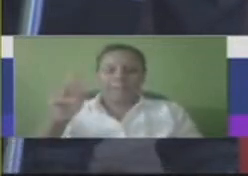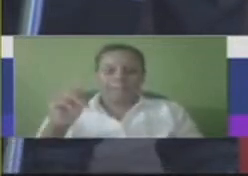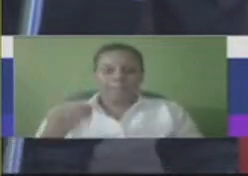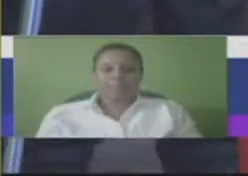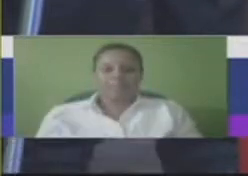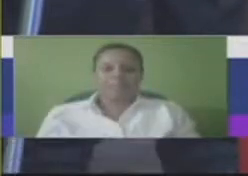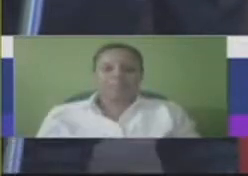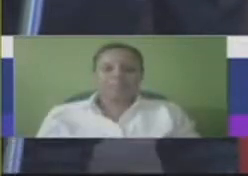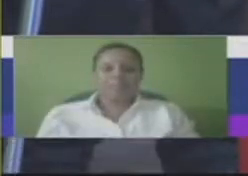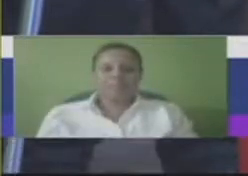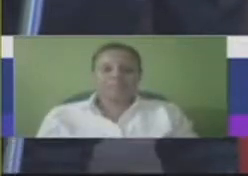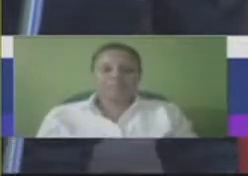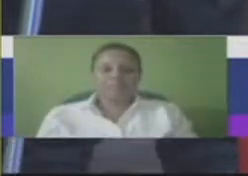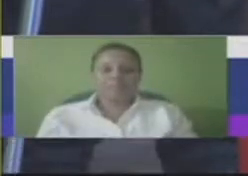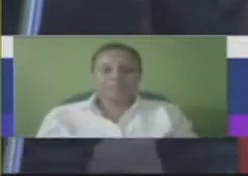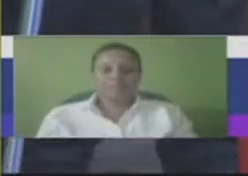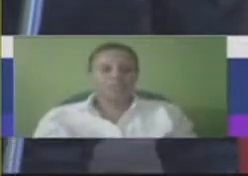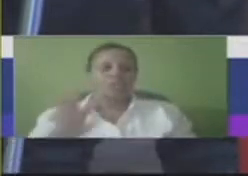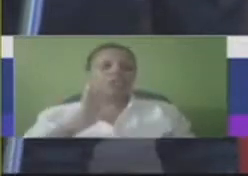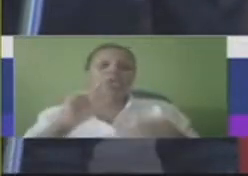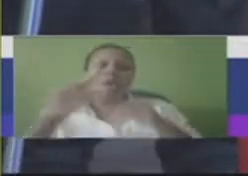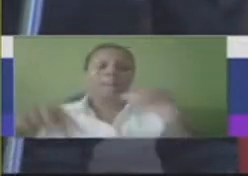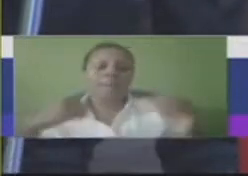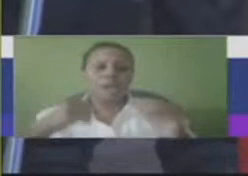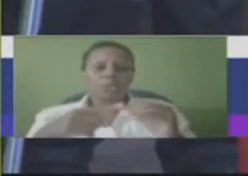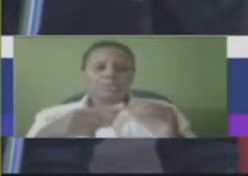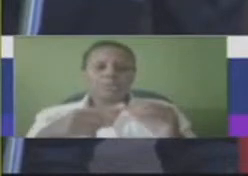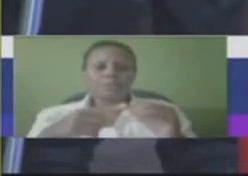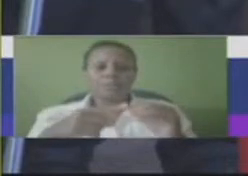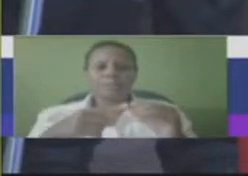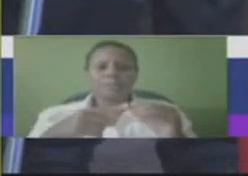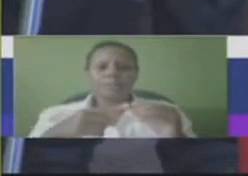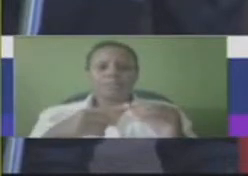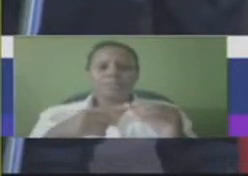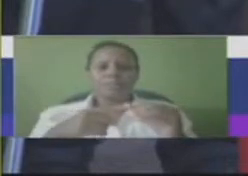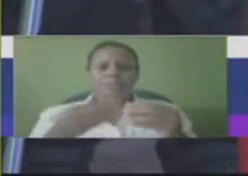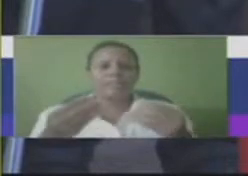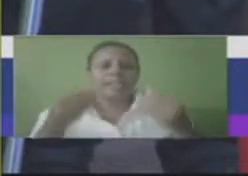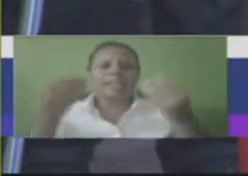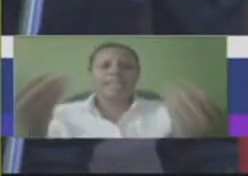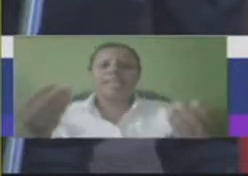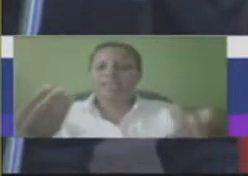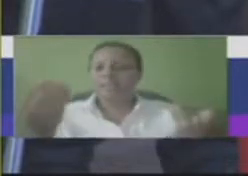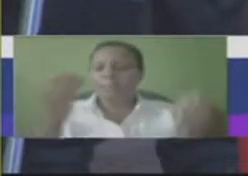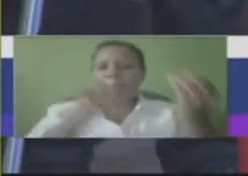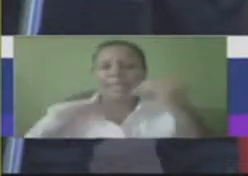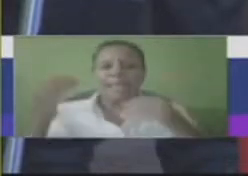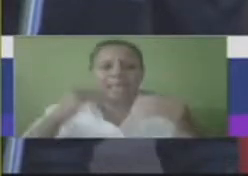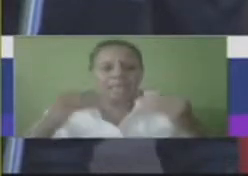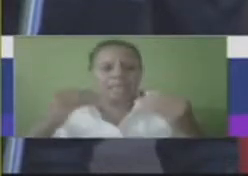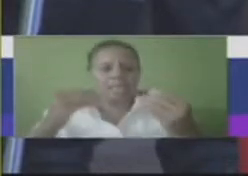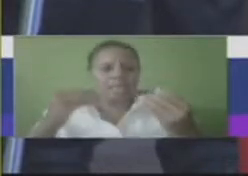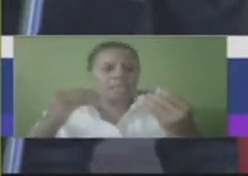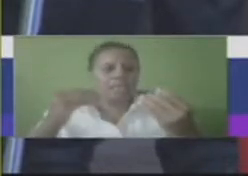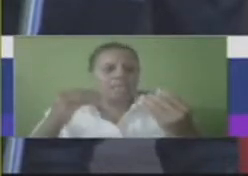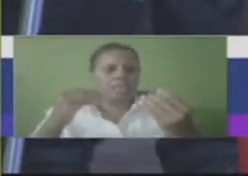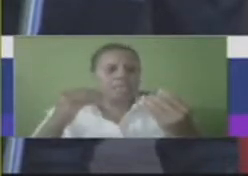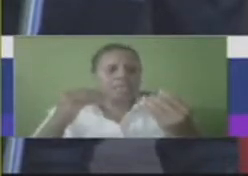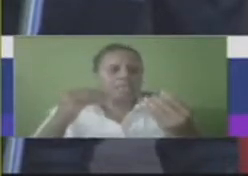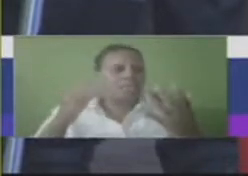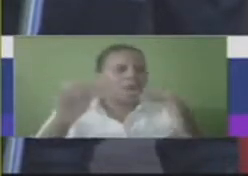up? Where? For SEA and then for CA.